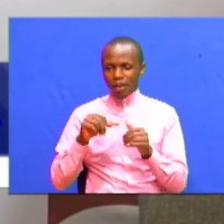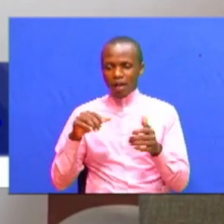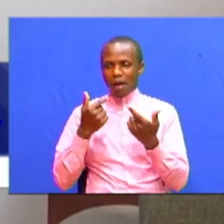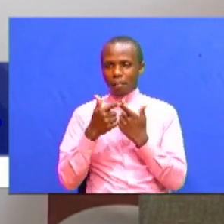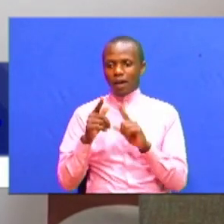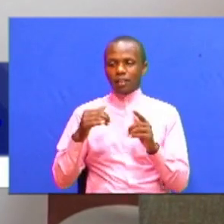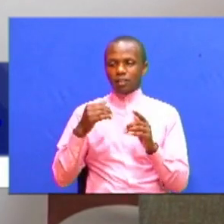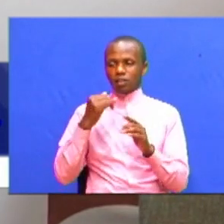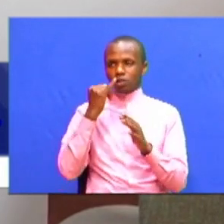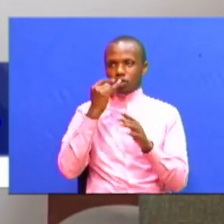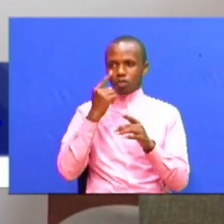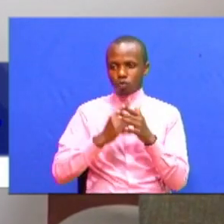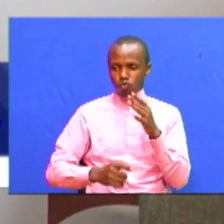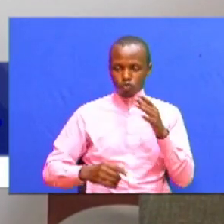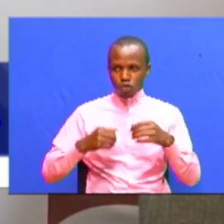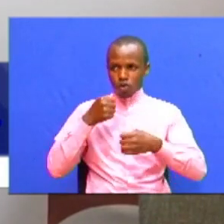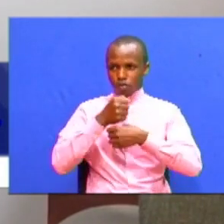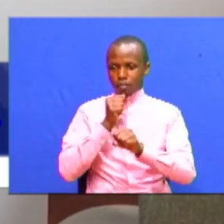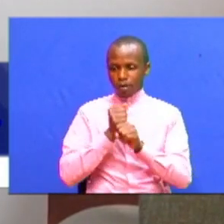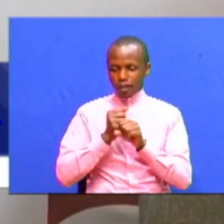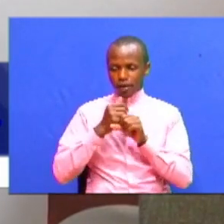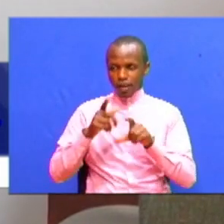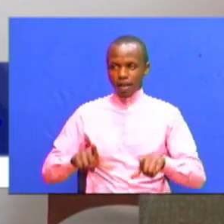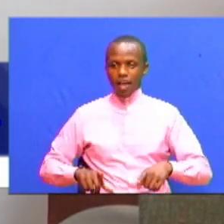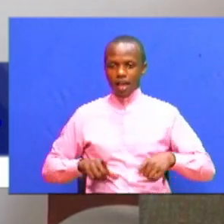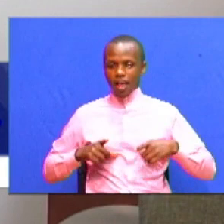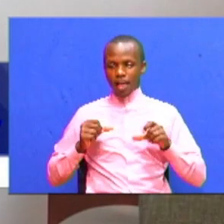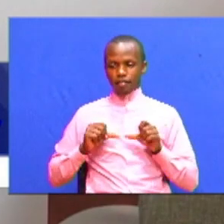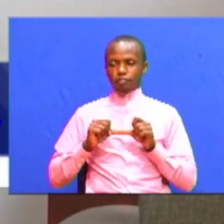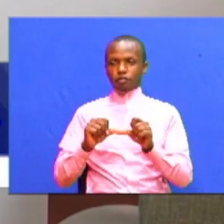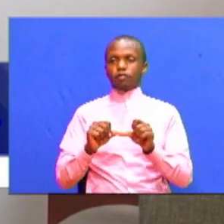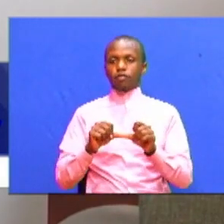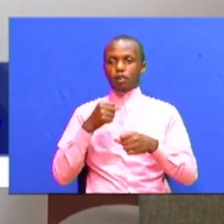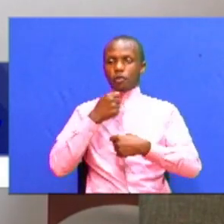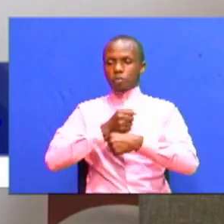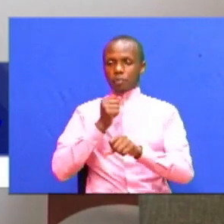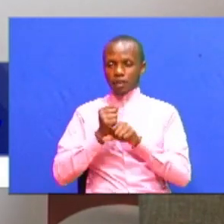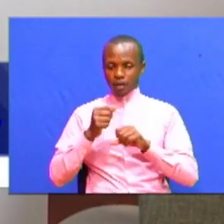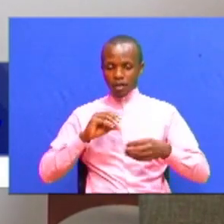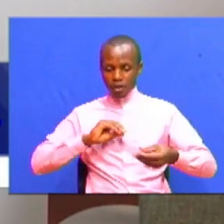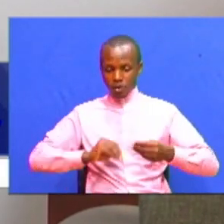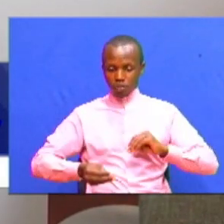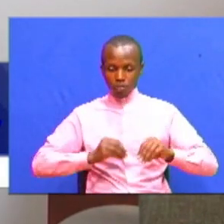lives kick. It's what makes persons with disabilities tick.